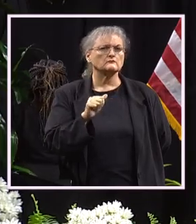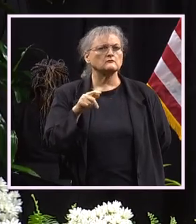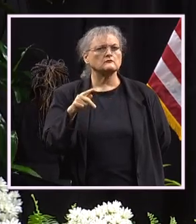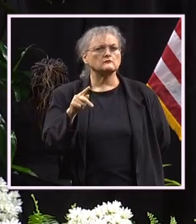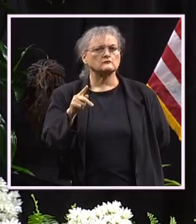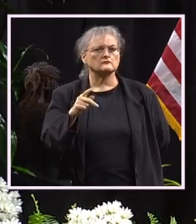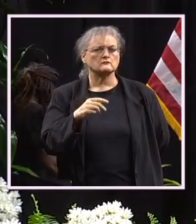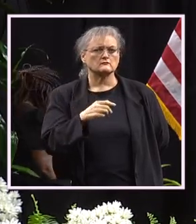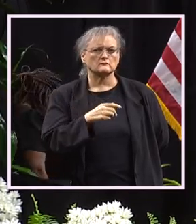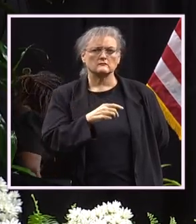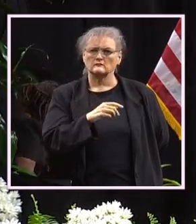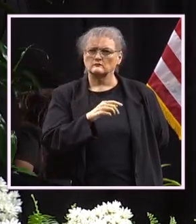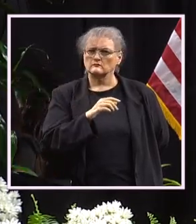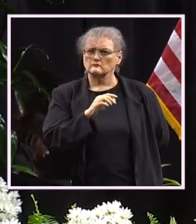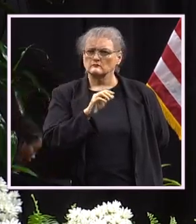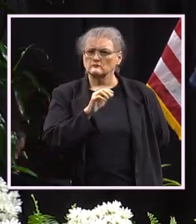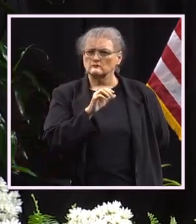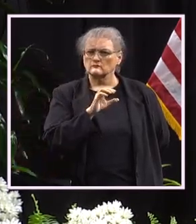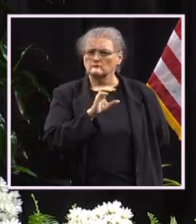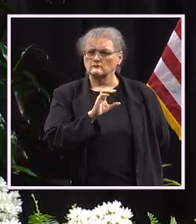Damar Lajeniz Andrea,